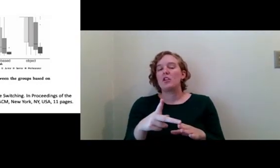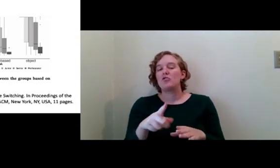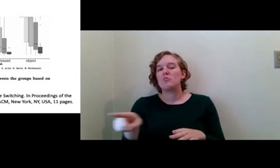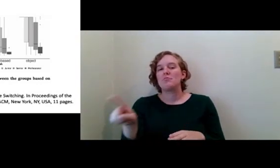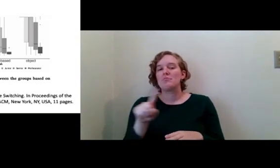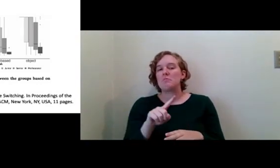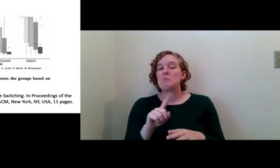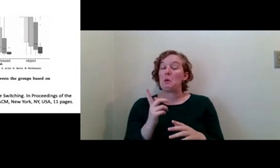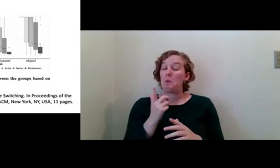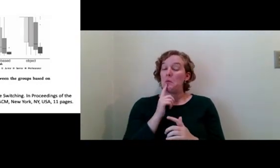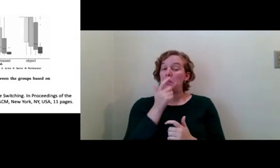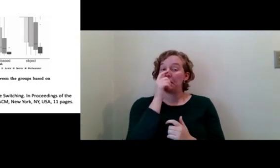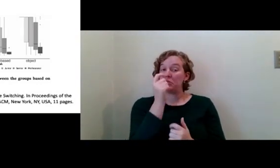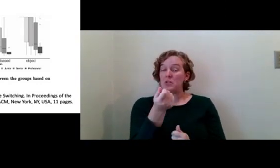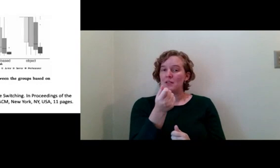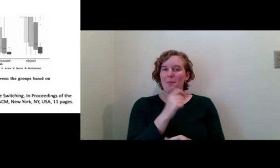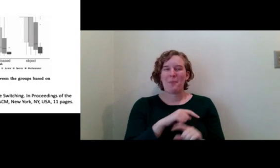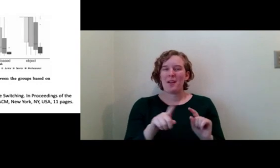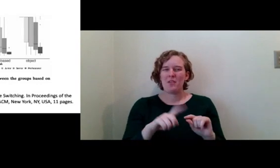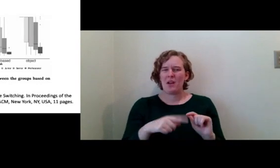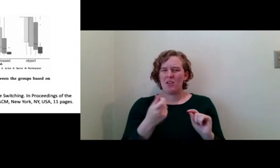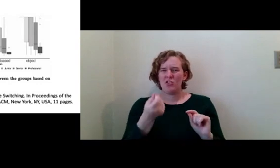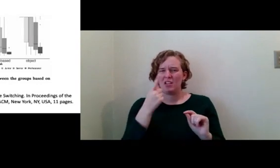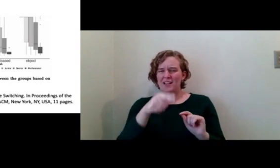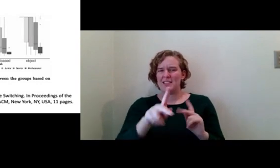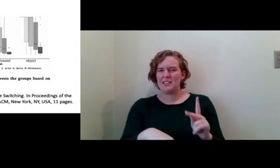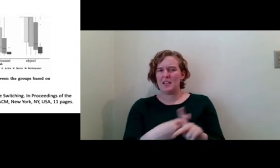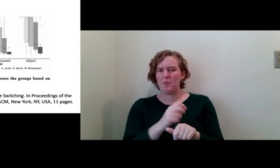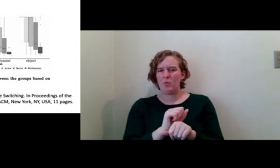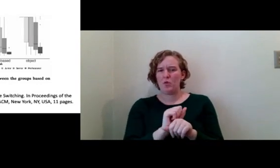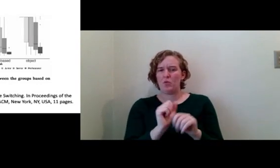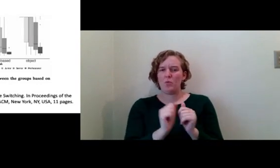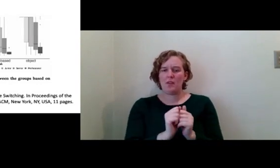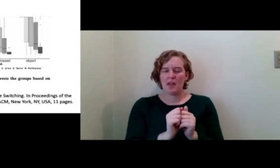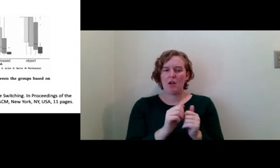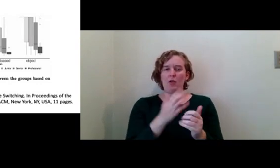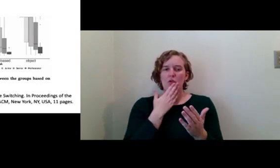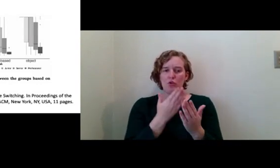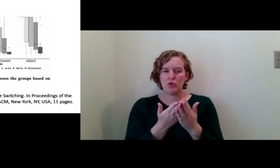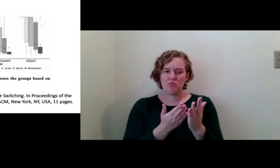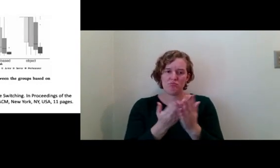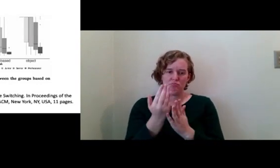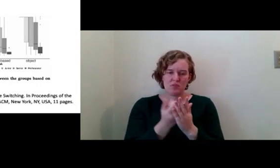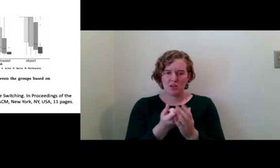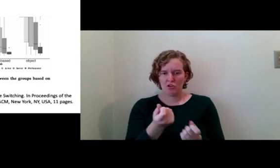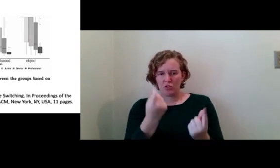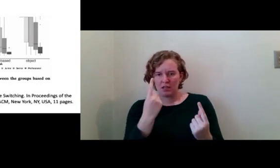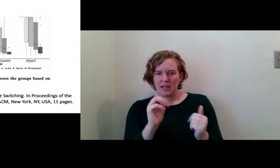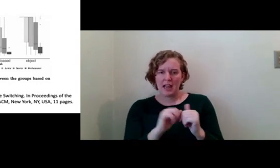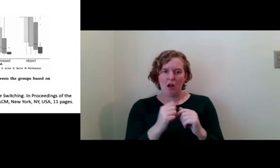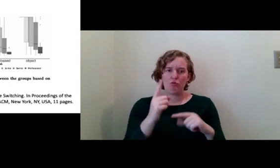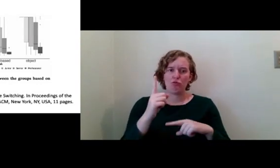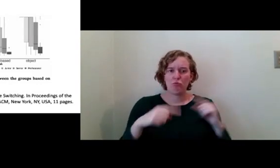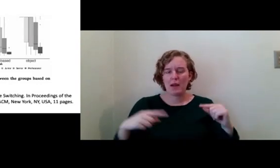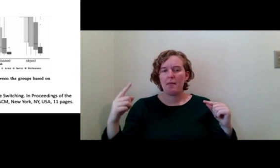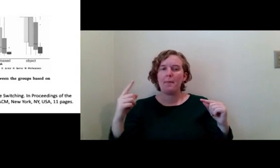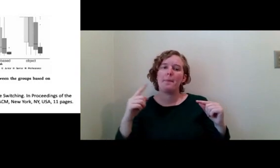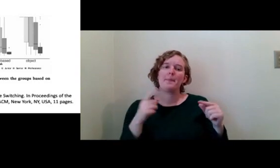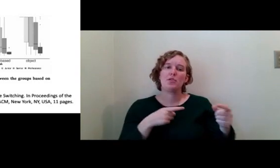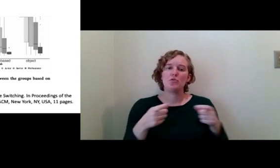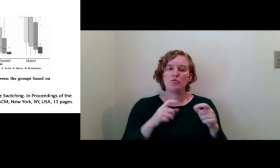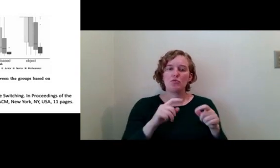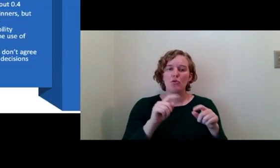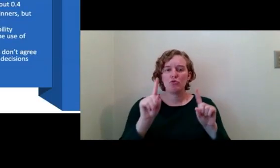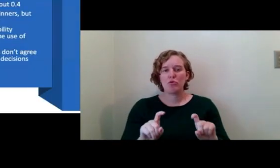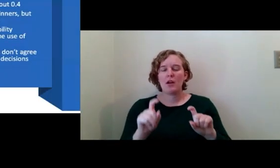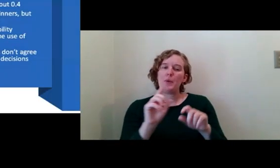pretty interesting. But you can't really understand this kind of work without like a good grasp of how randomized controlled trials work and the statistical